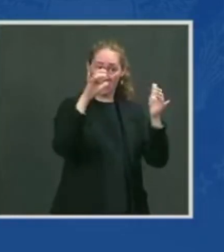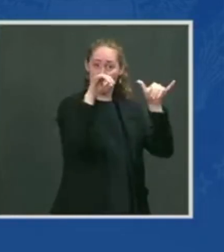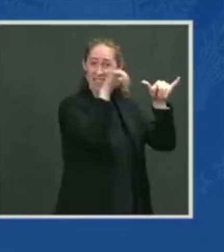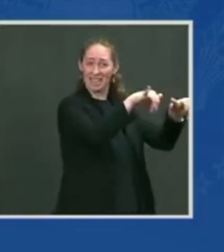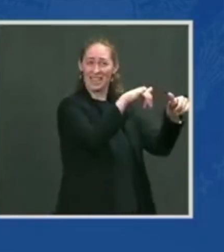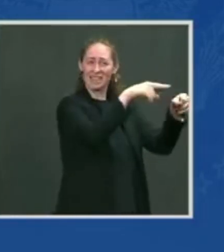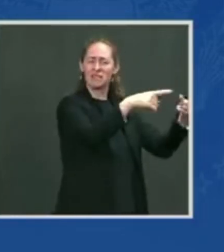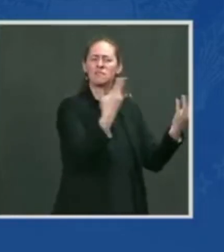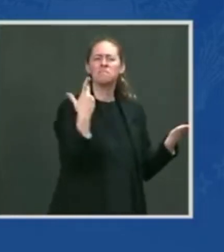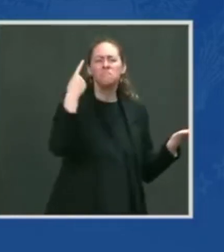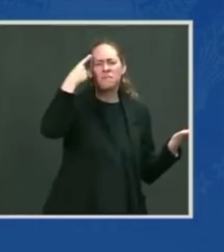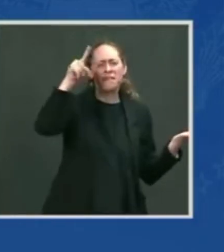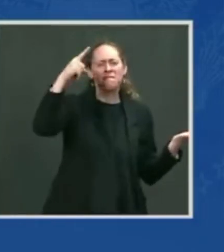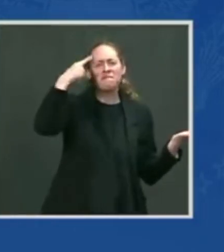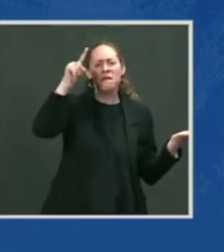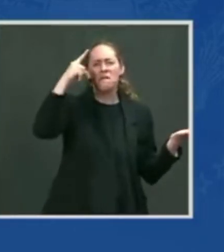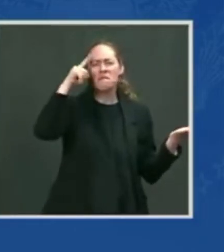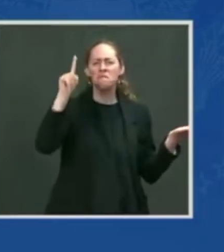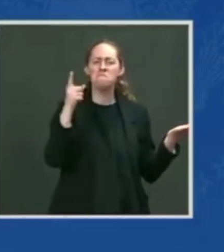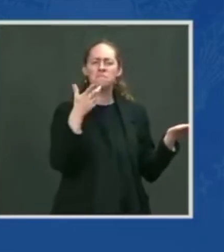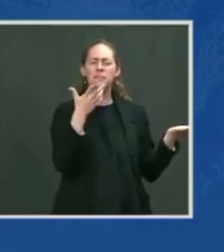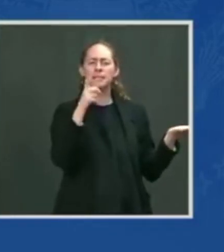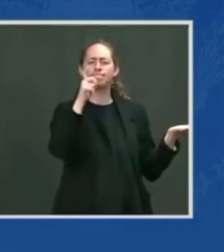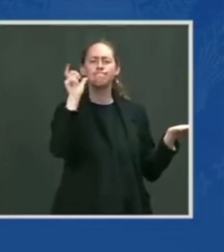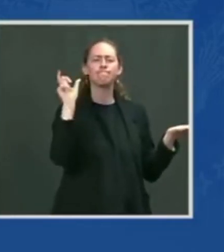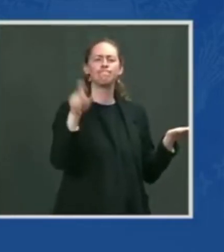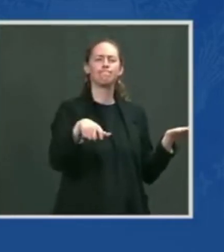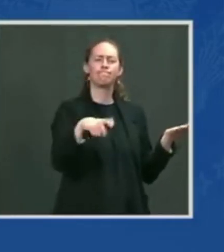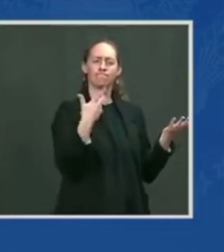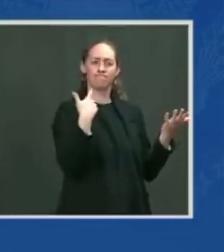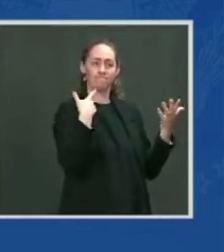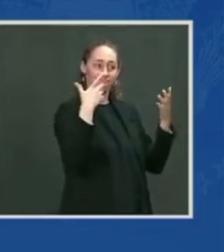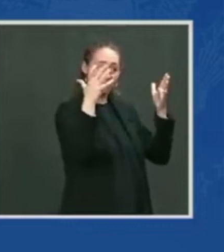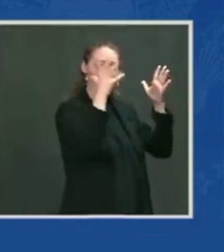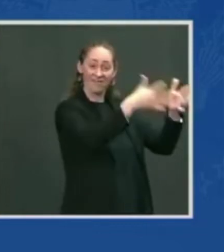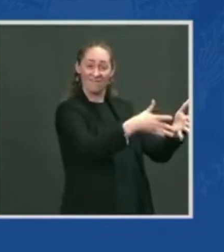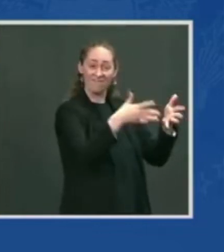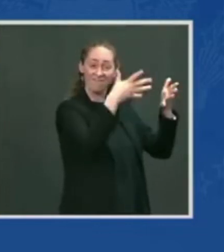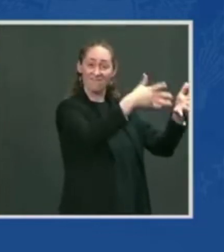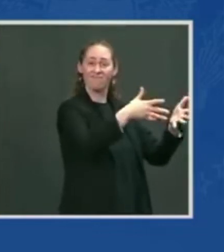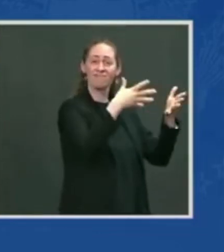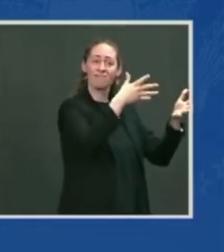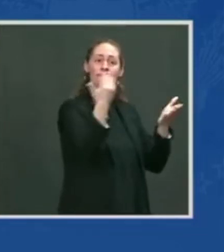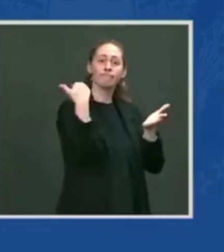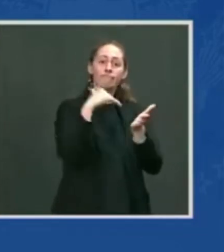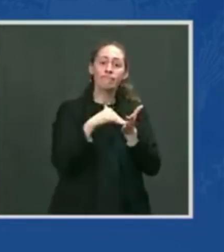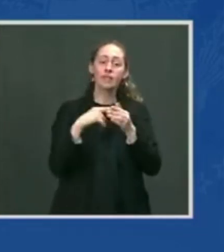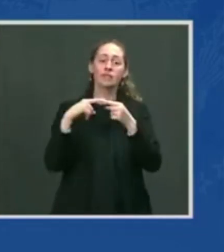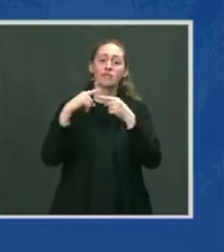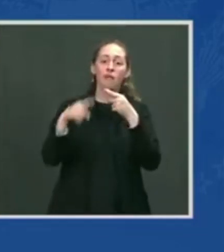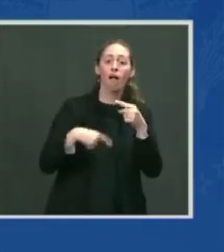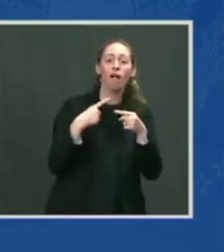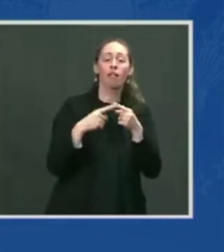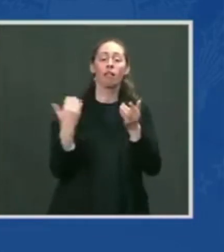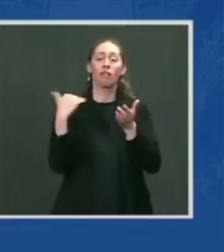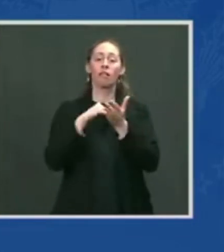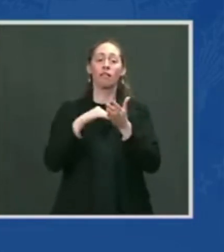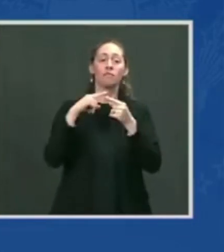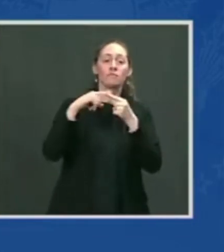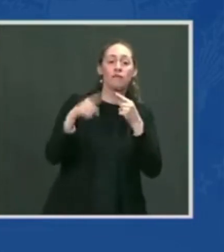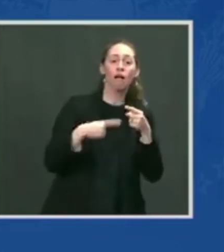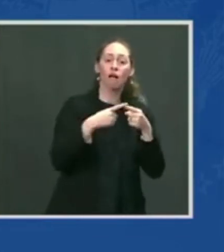leaders. We cannot continue the cycle of extending or expanding our military presence in